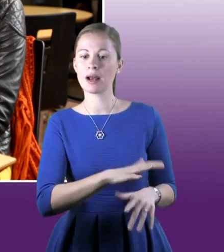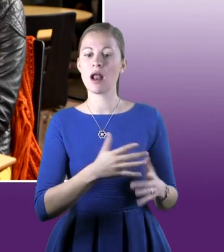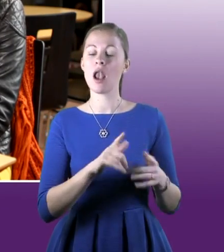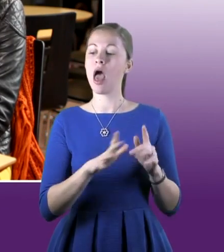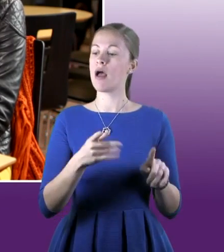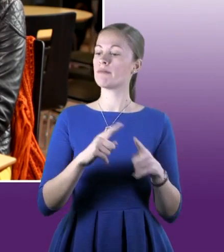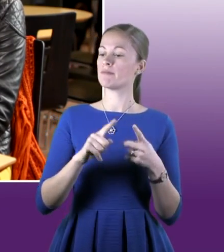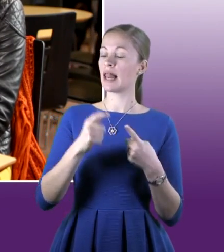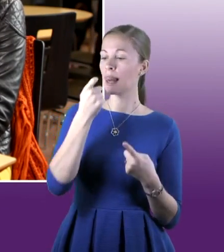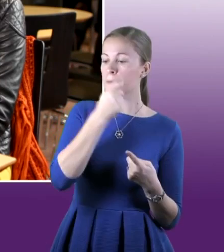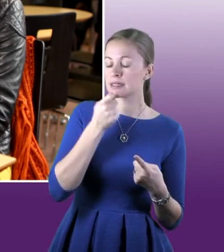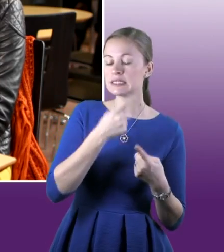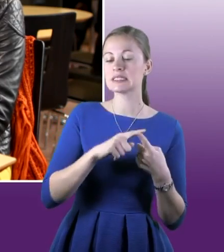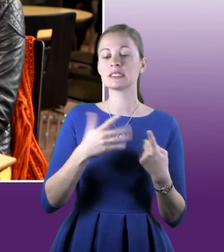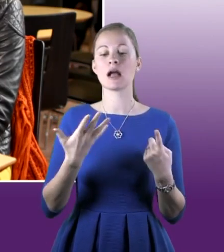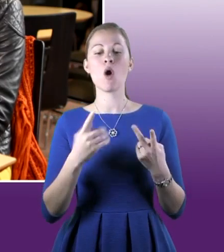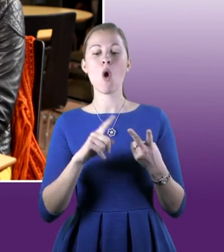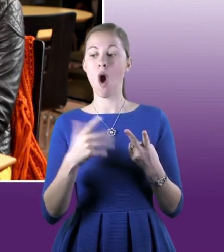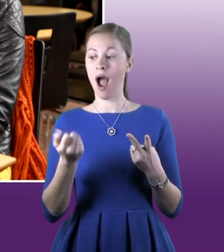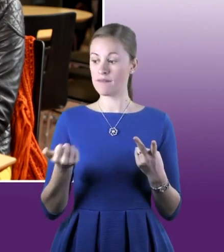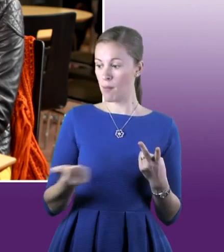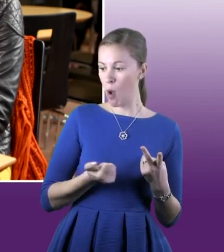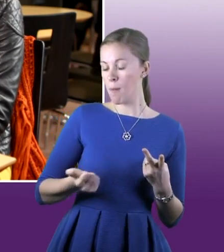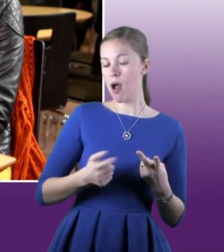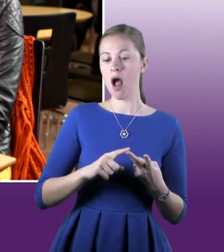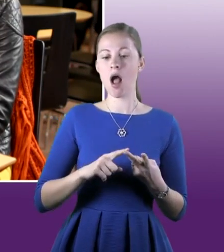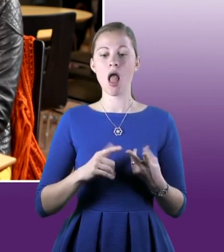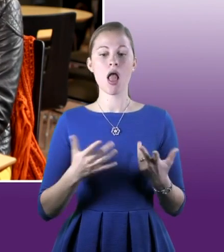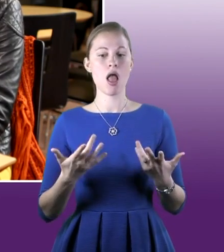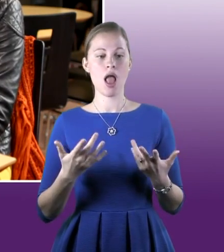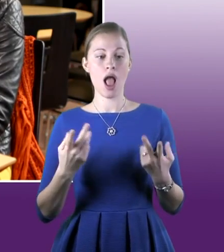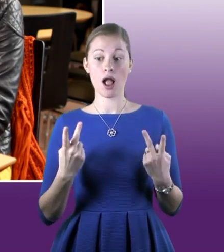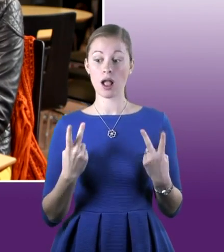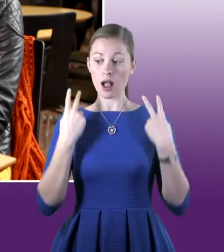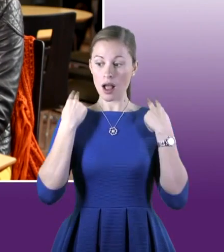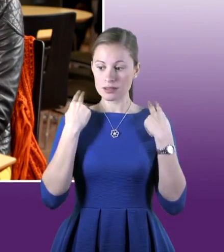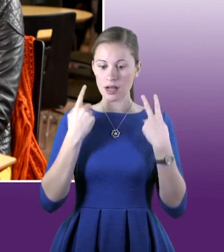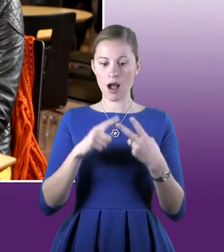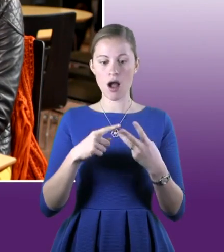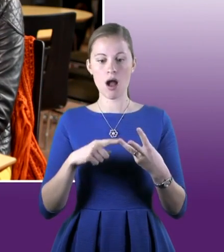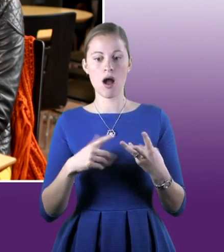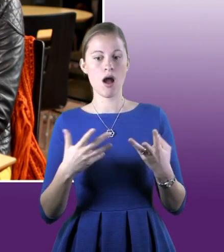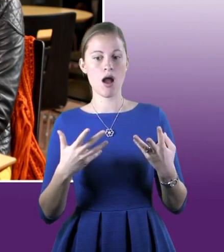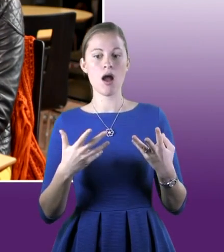wearing lipstick or owning a mobile phone, cutting your hair.